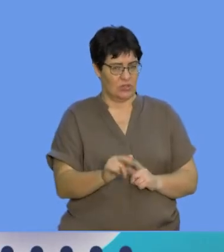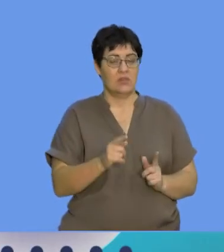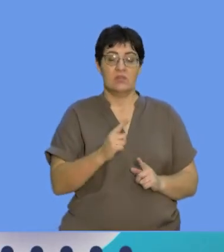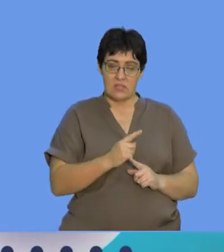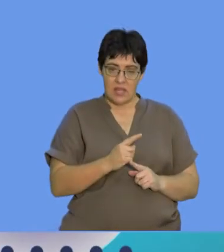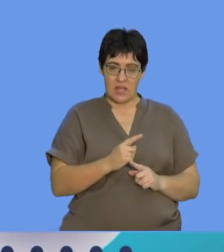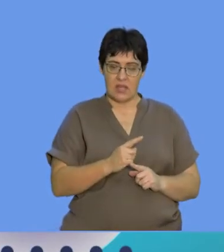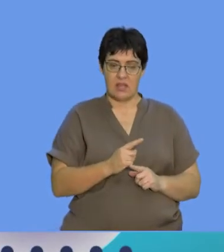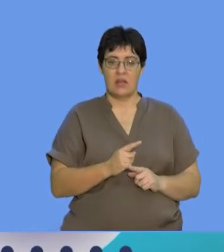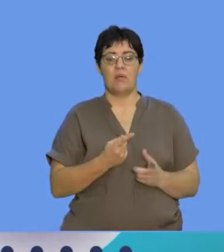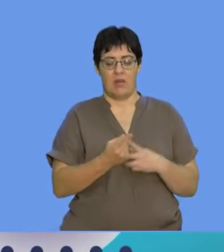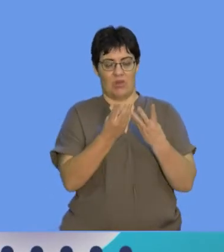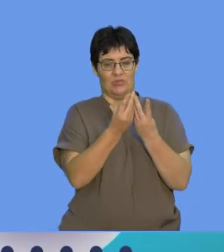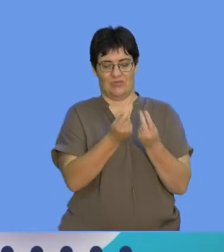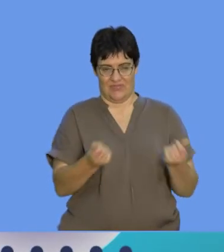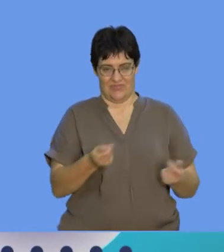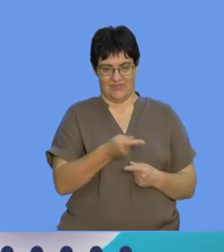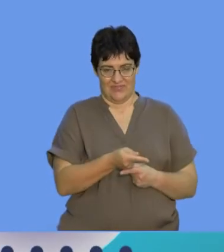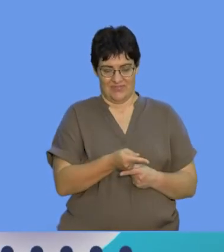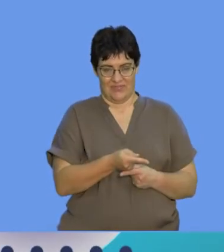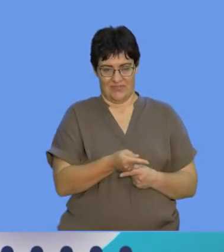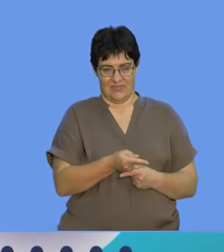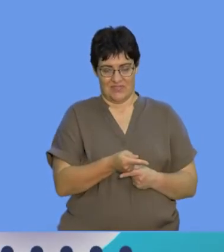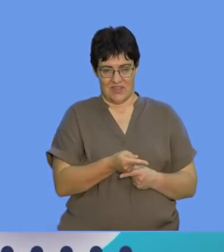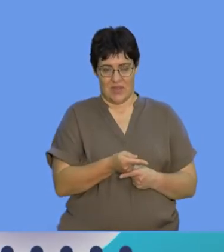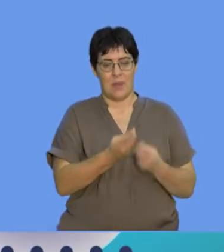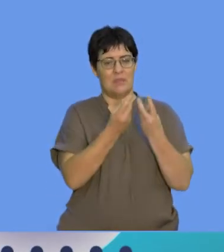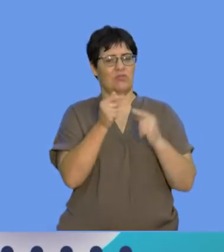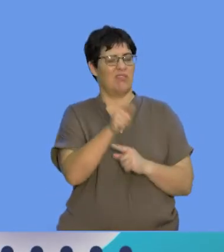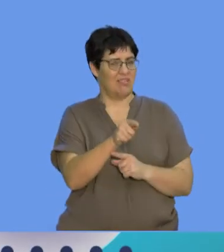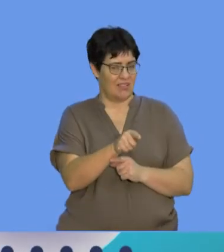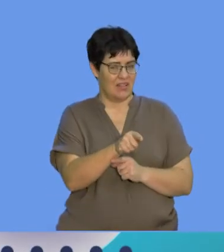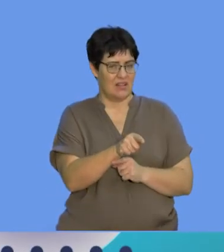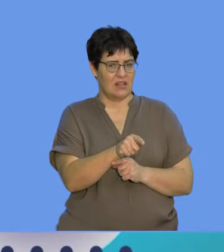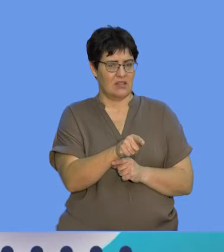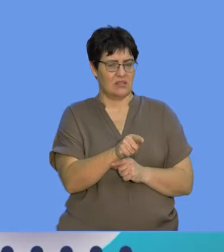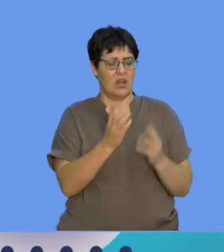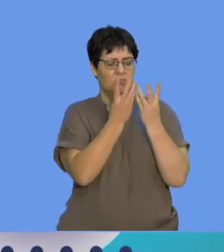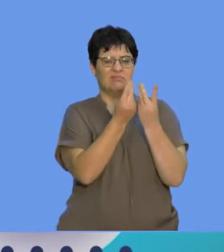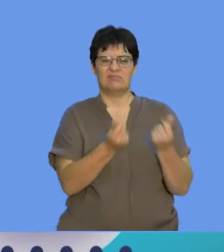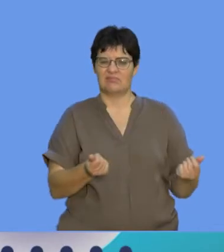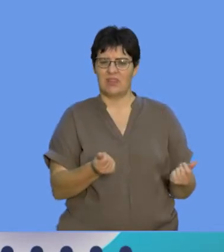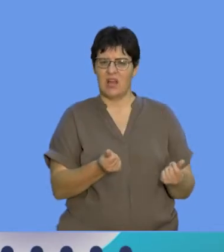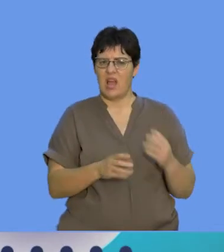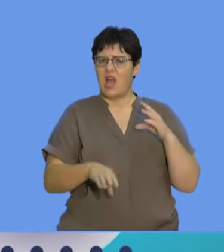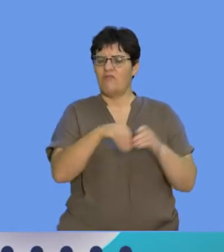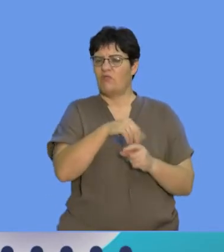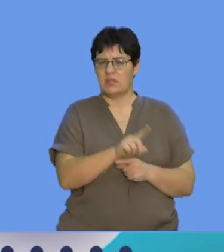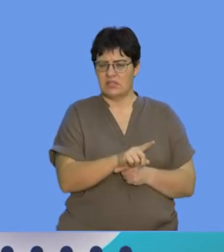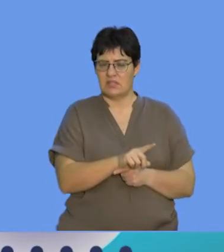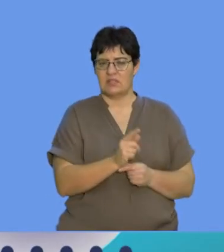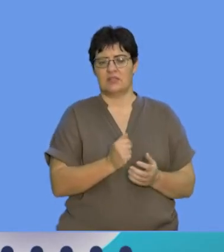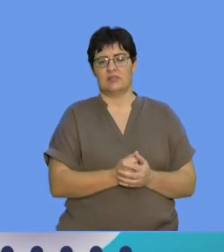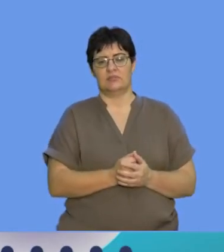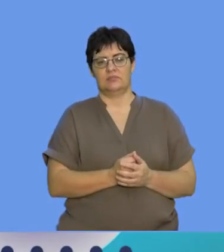about solubility of a substance. And what exactly does solubility entail? It has a lot to do